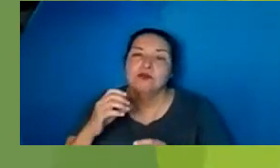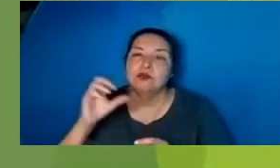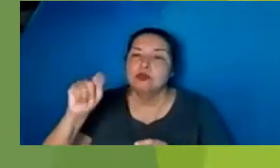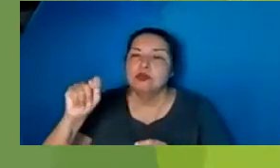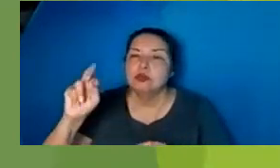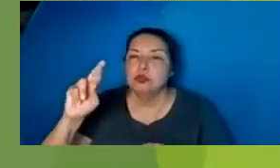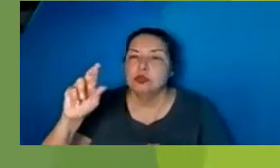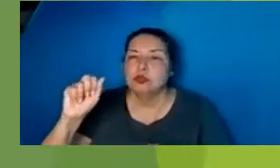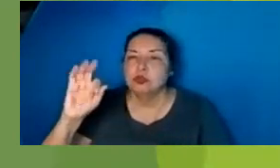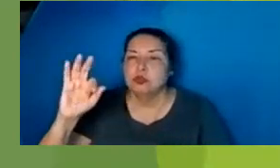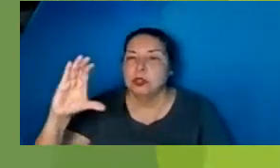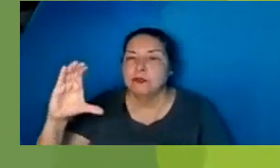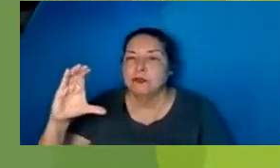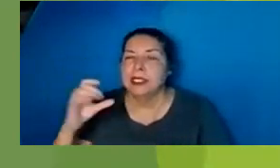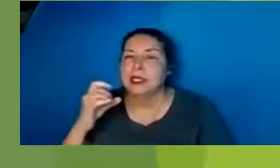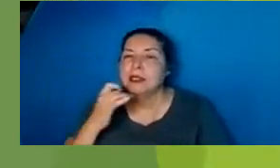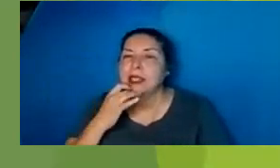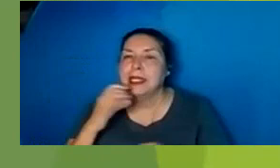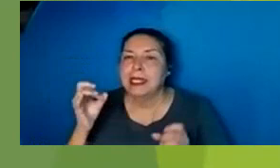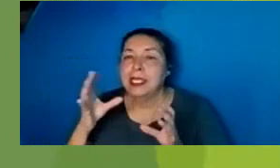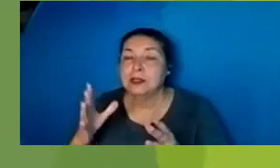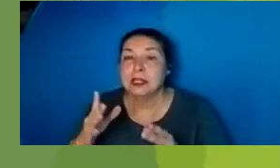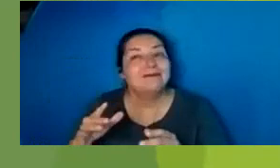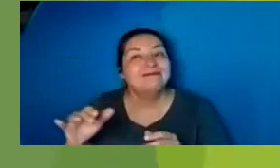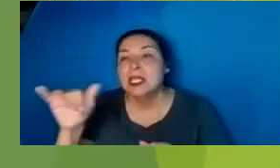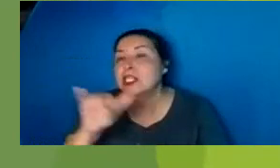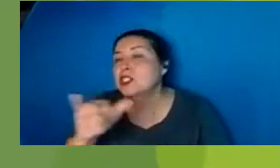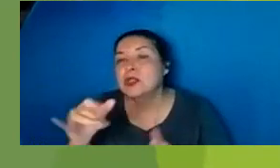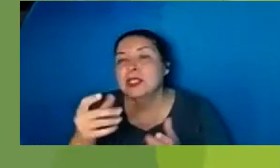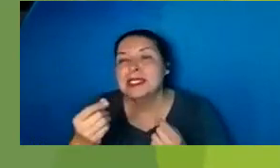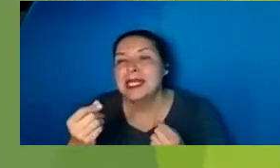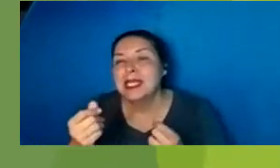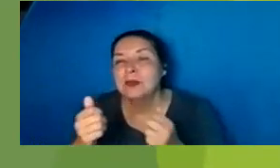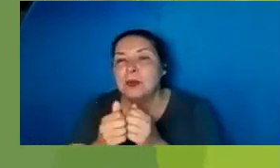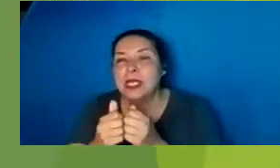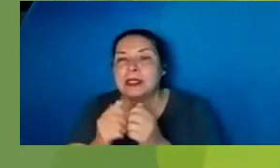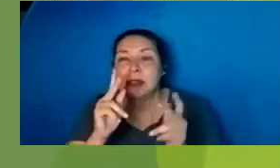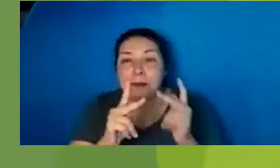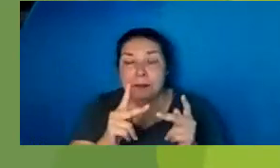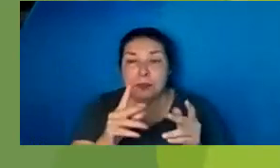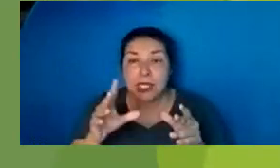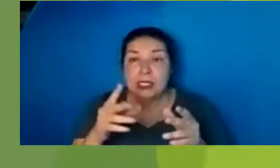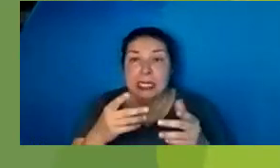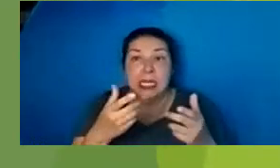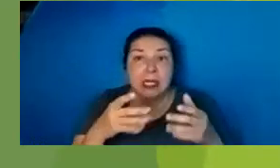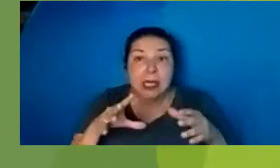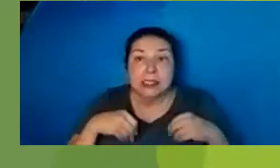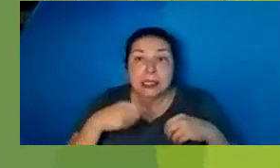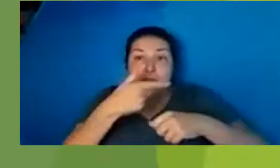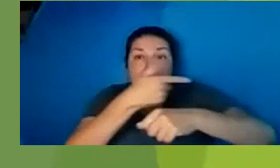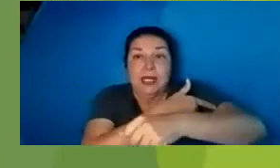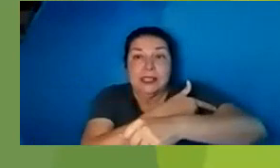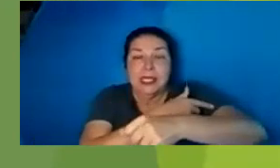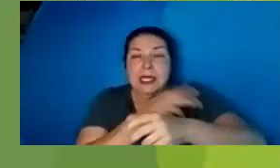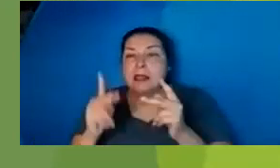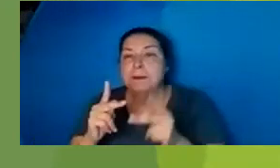receive the vaccination and those who don't. We see it in our society as we speak. But